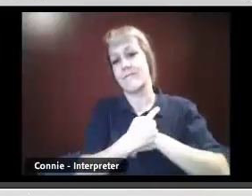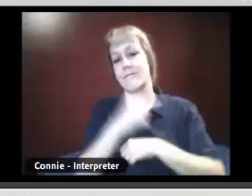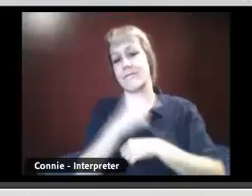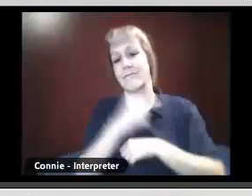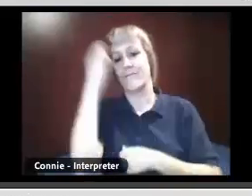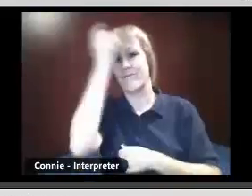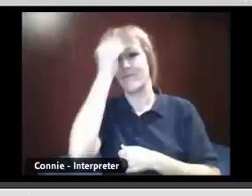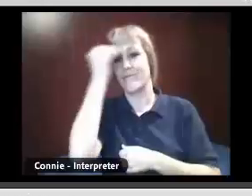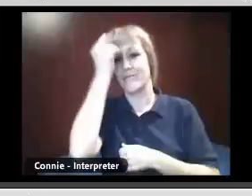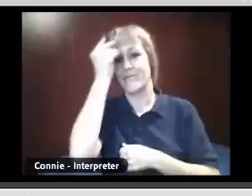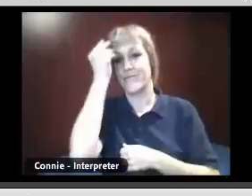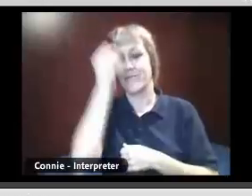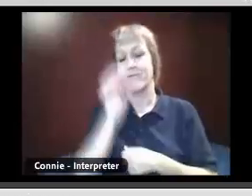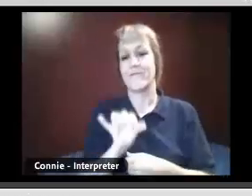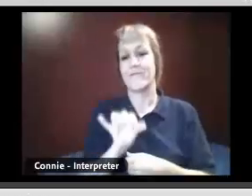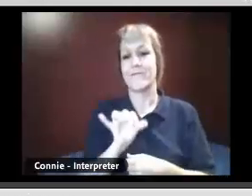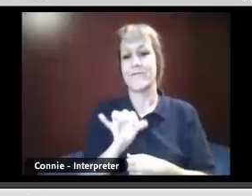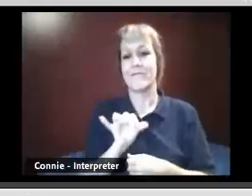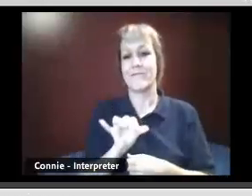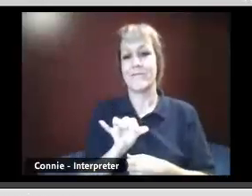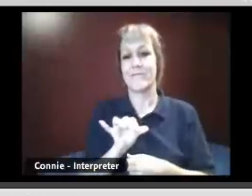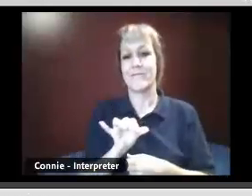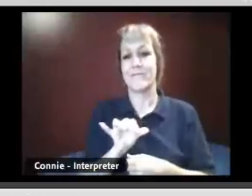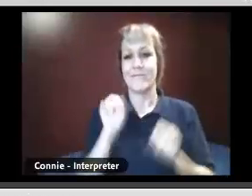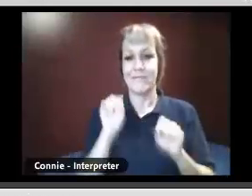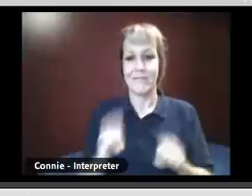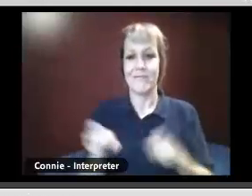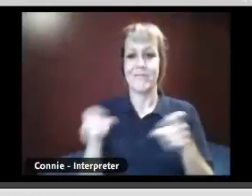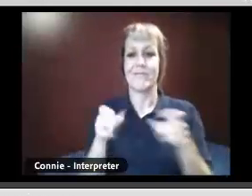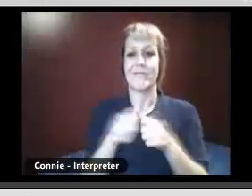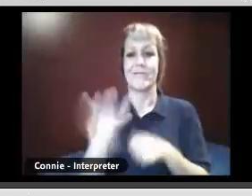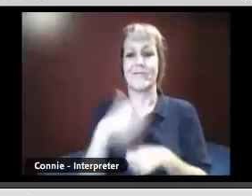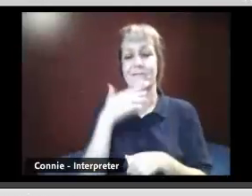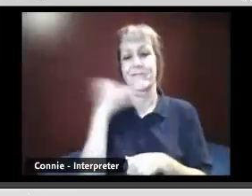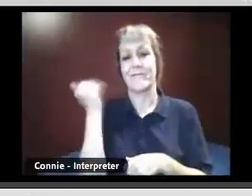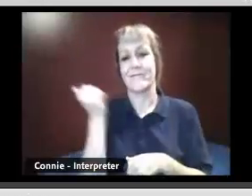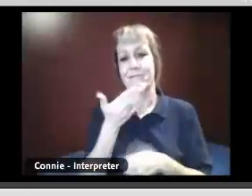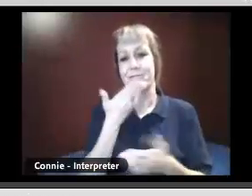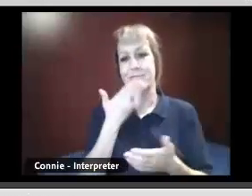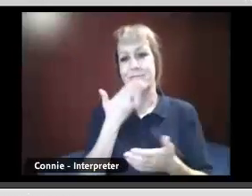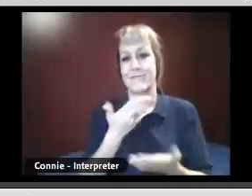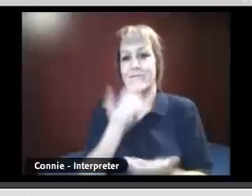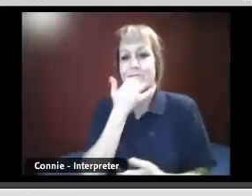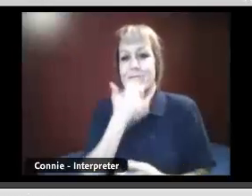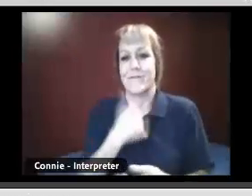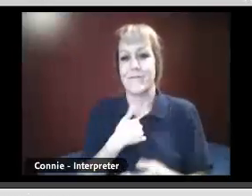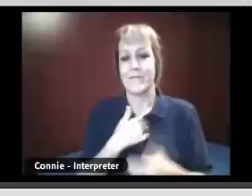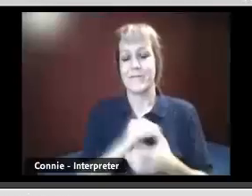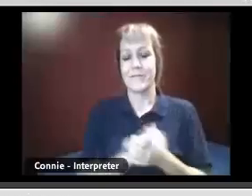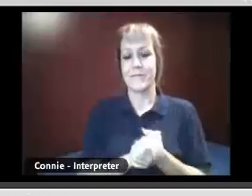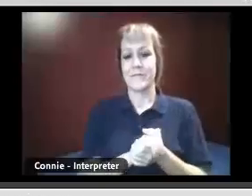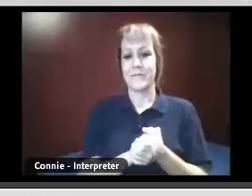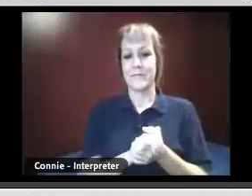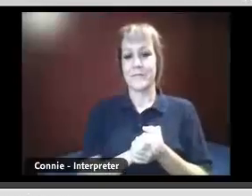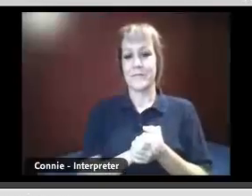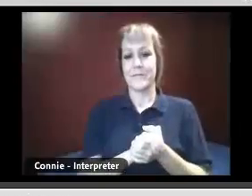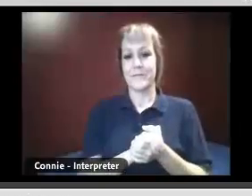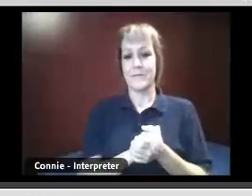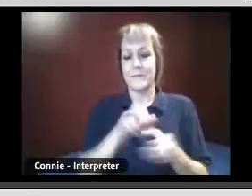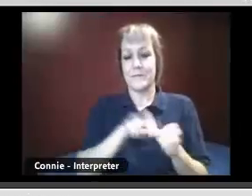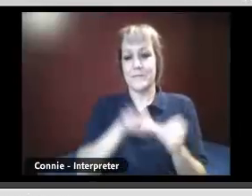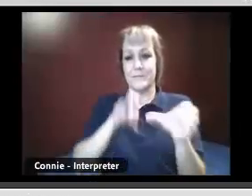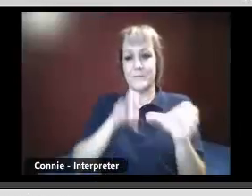home thinking, that really could have been handled a little bit better. Because at that point, we have stepped back, we've